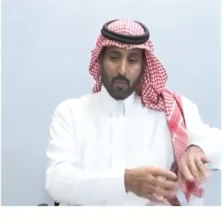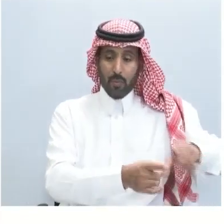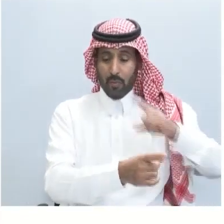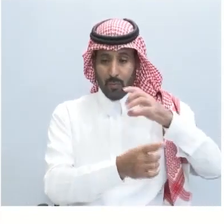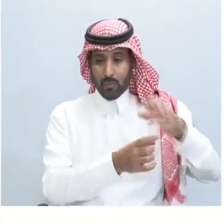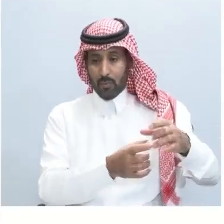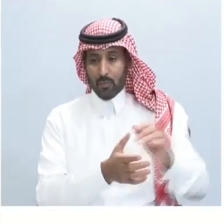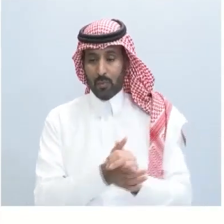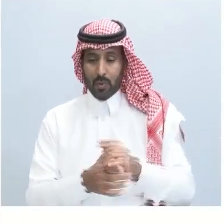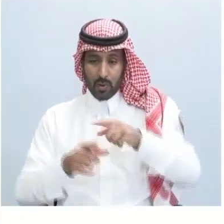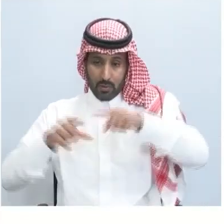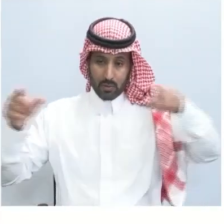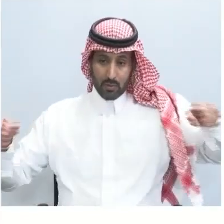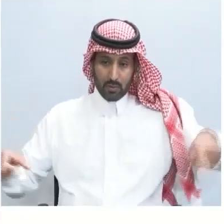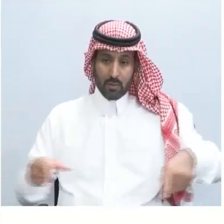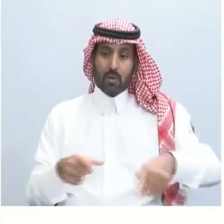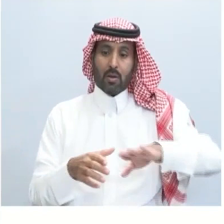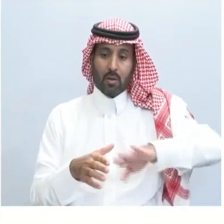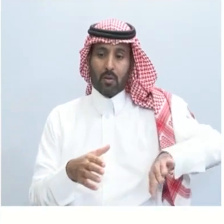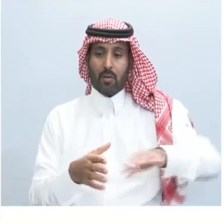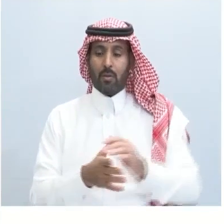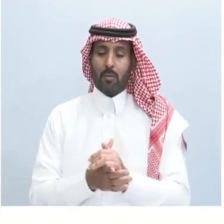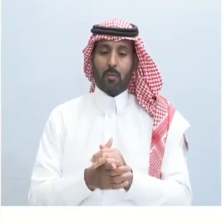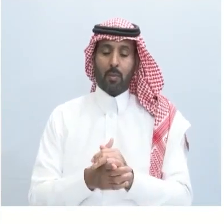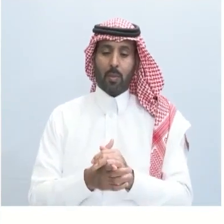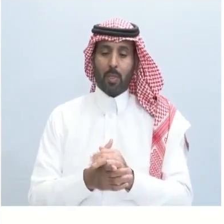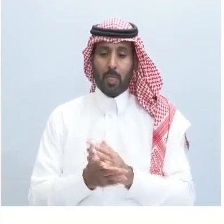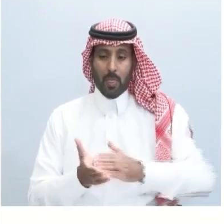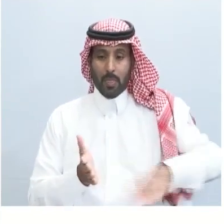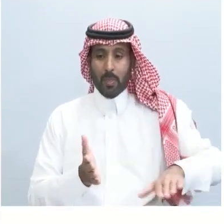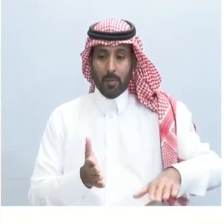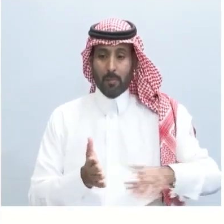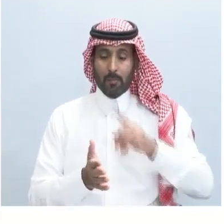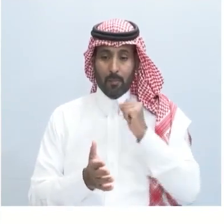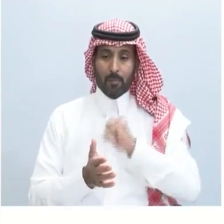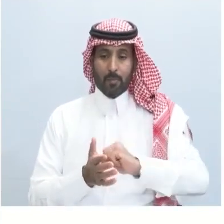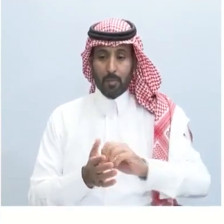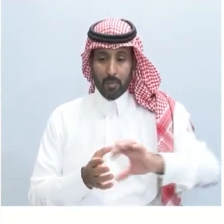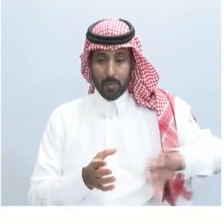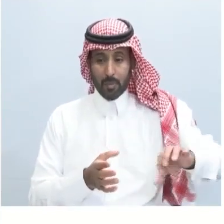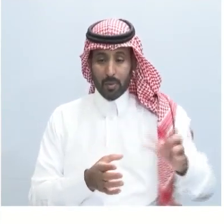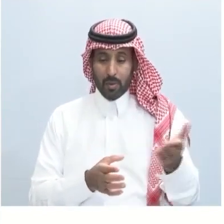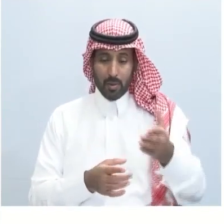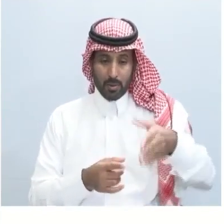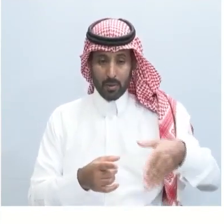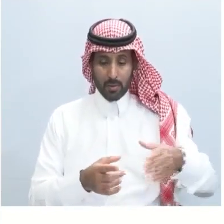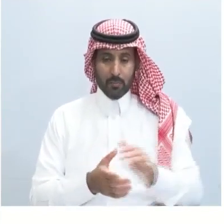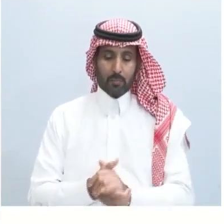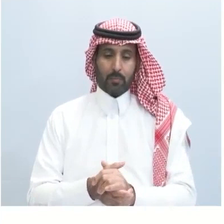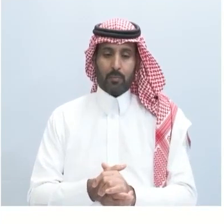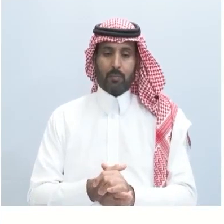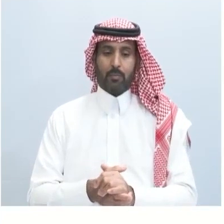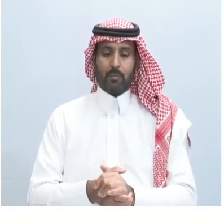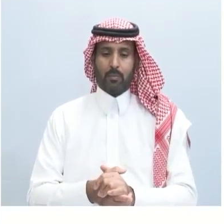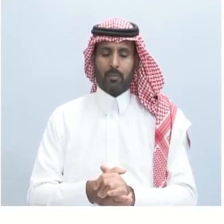the rink. So body checks are moves that involve pushing opponents against the boards that